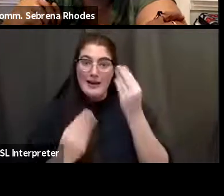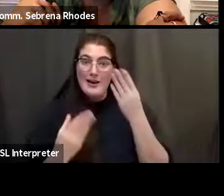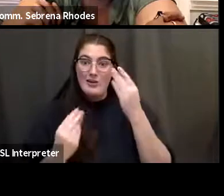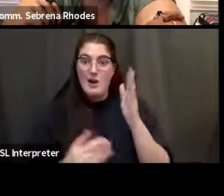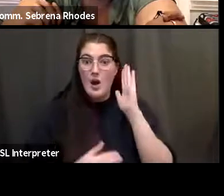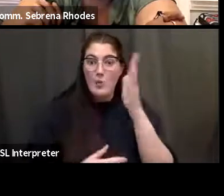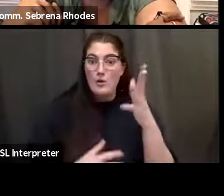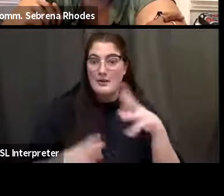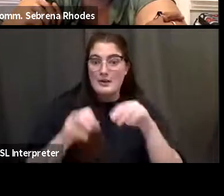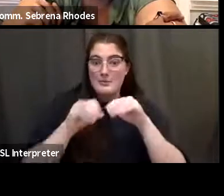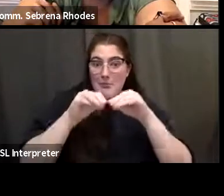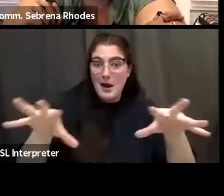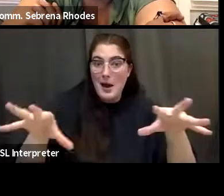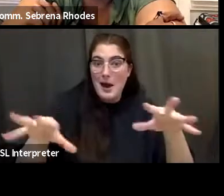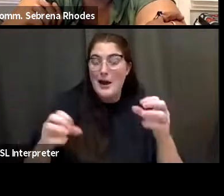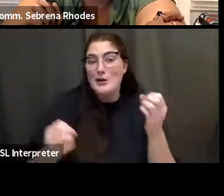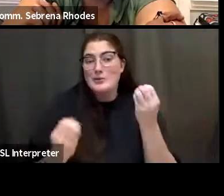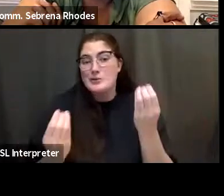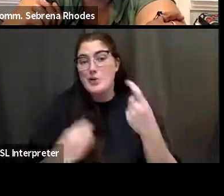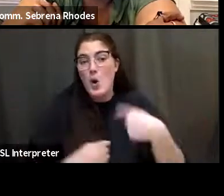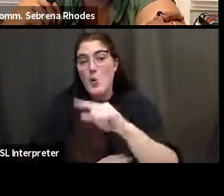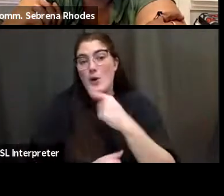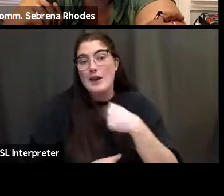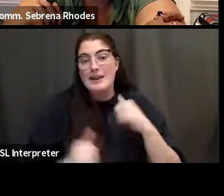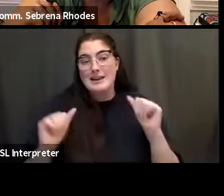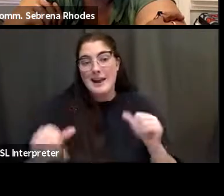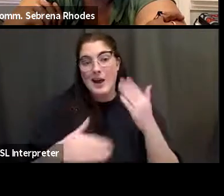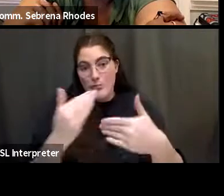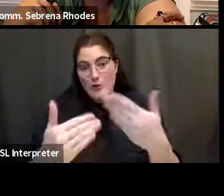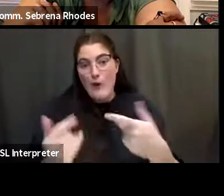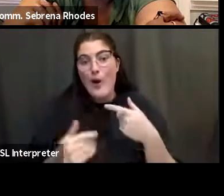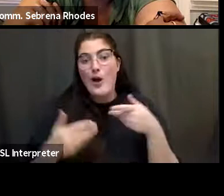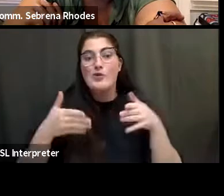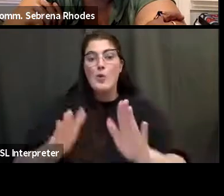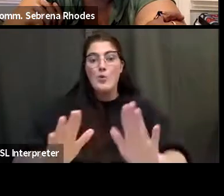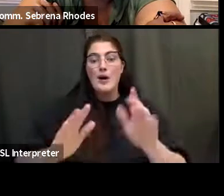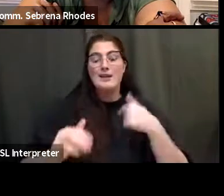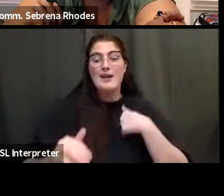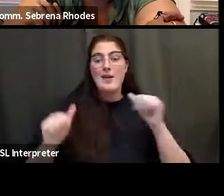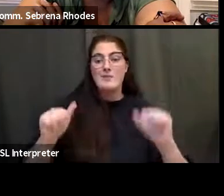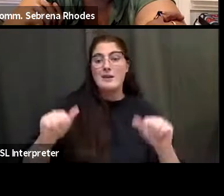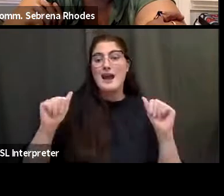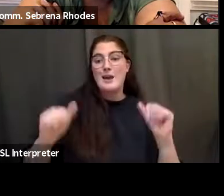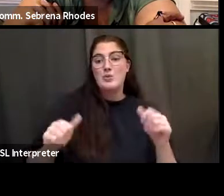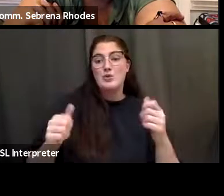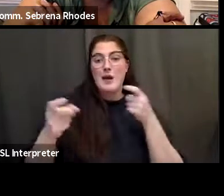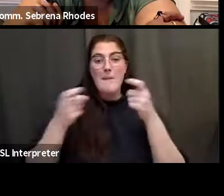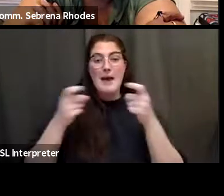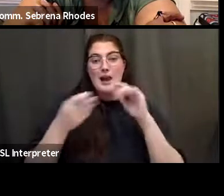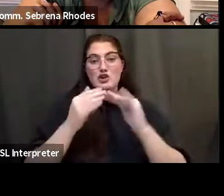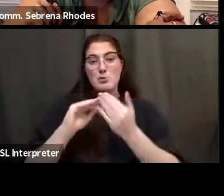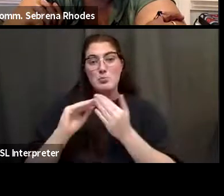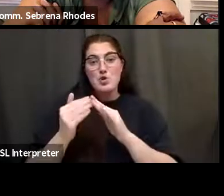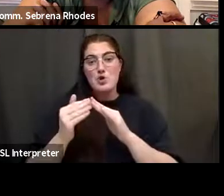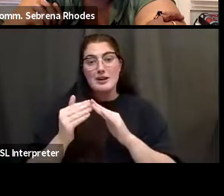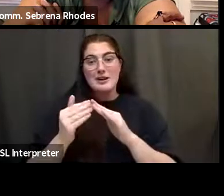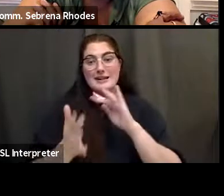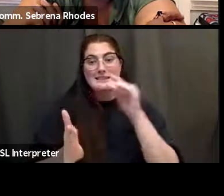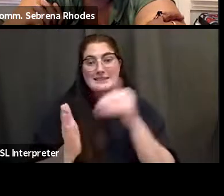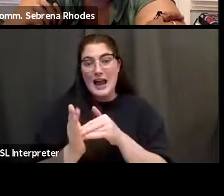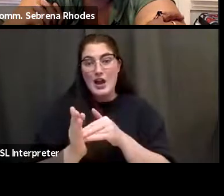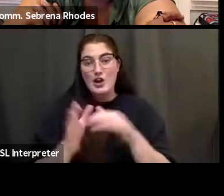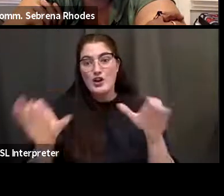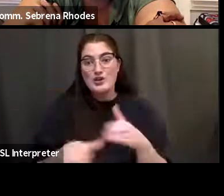be out so that we can all move forward. The way that I've been able to manage the community center and do things has